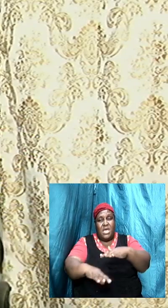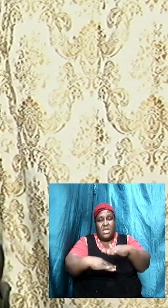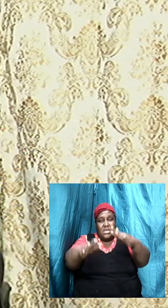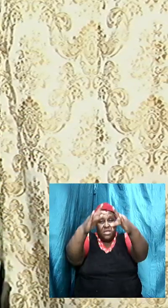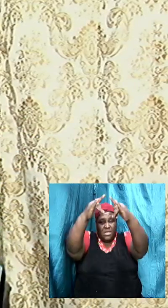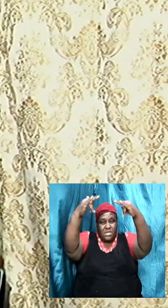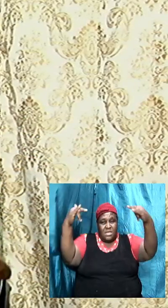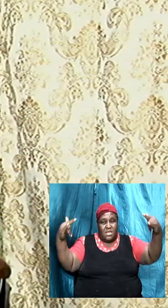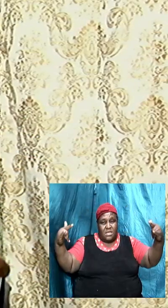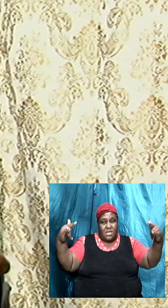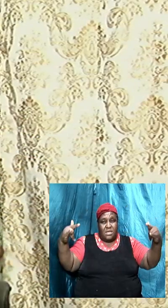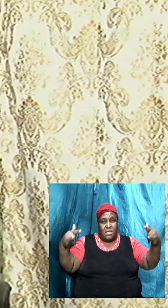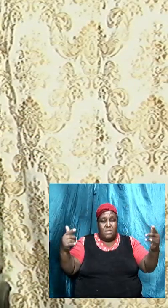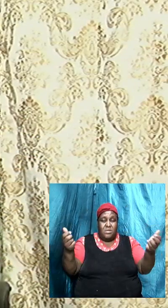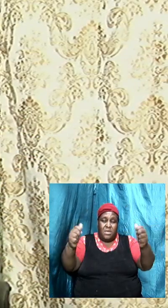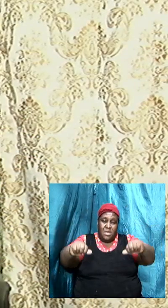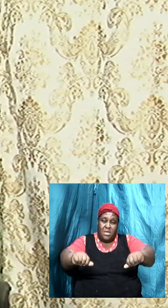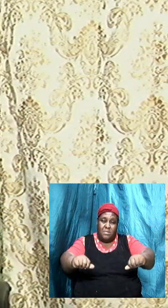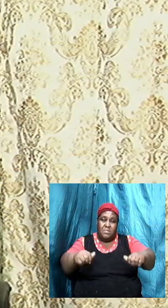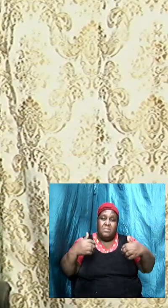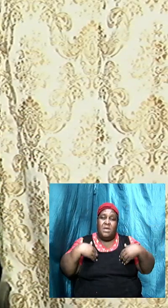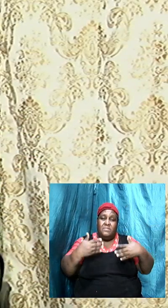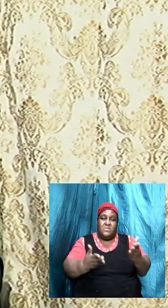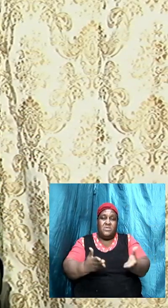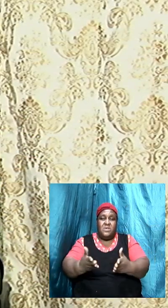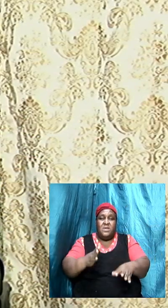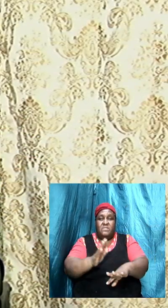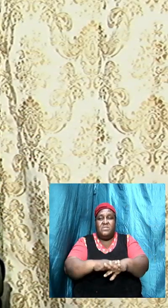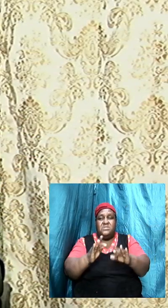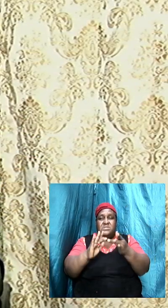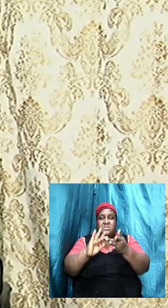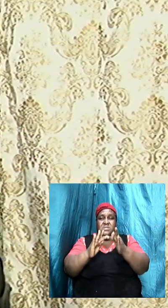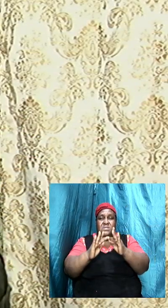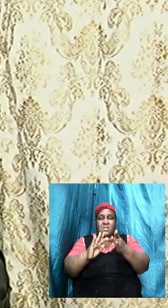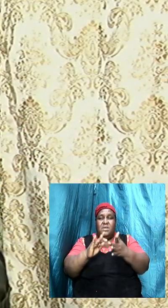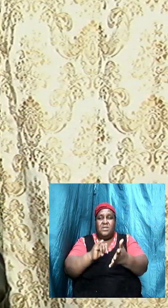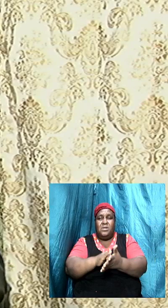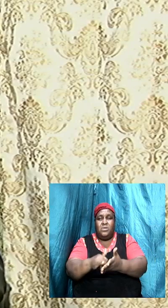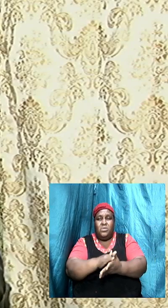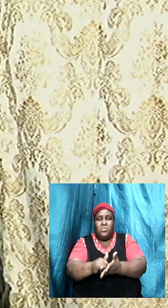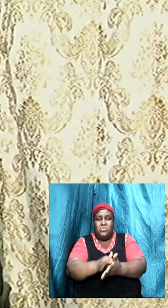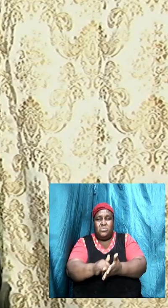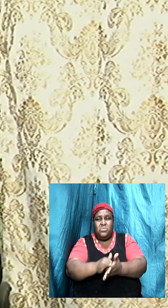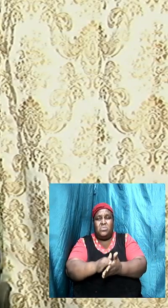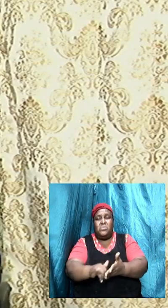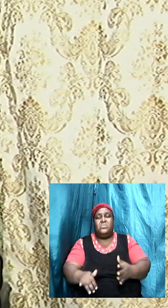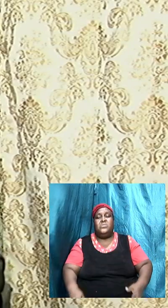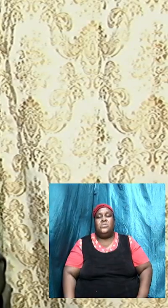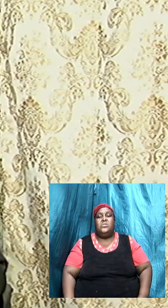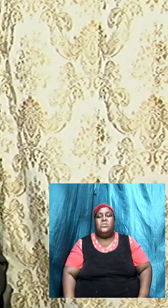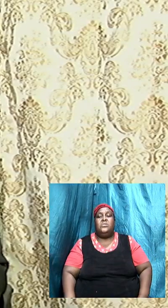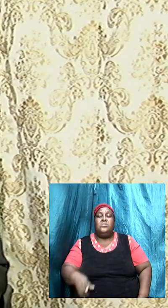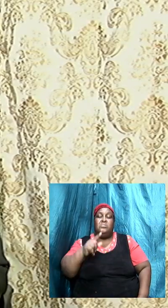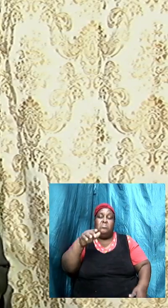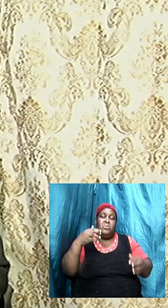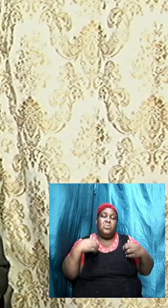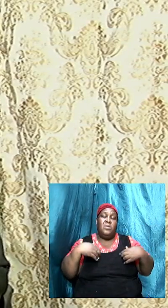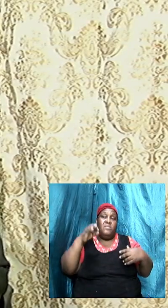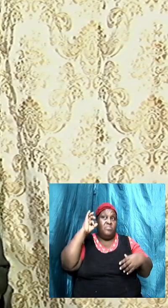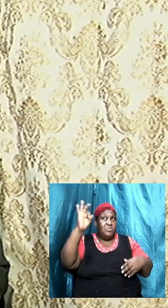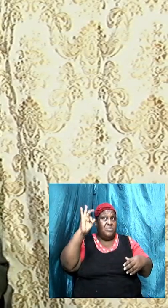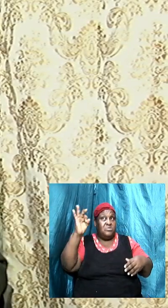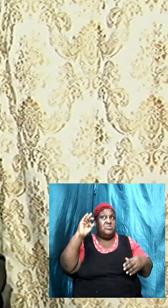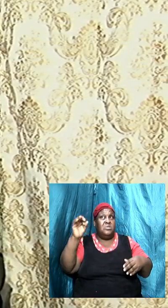have services online. What is happening now is that you have preachers from